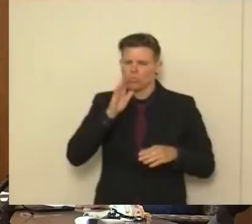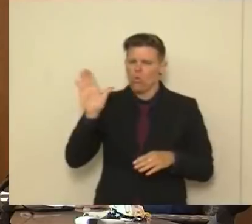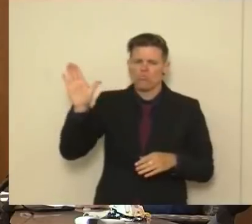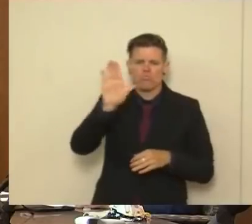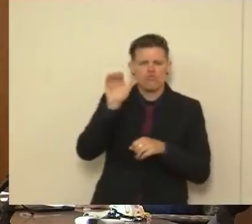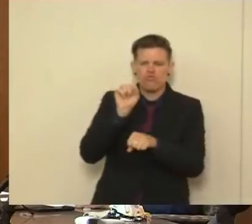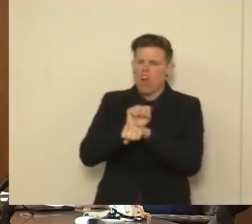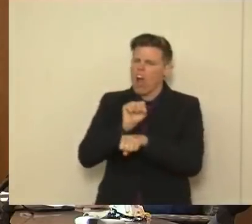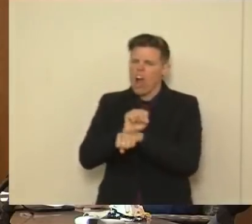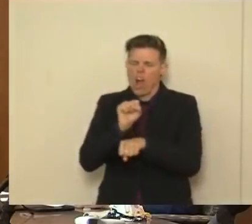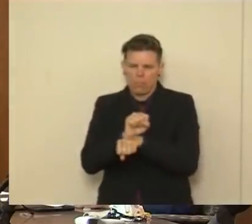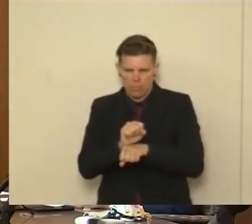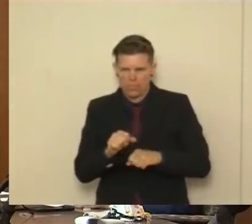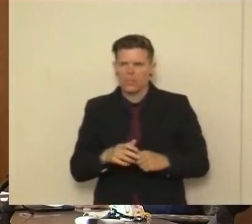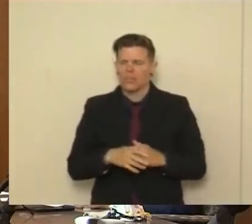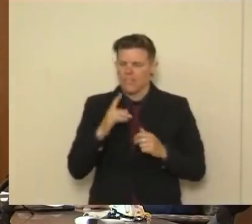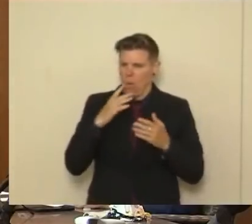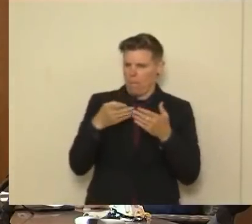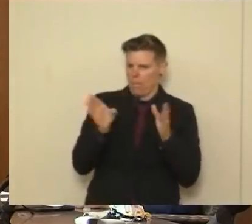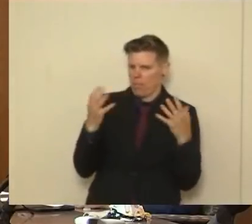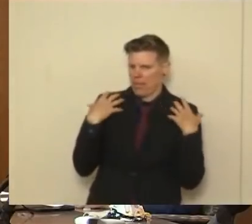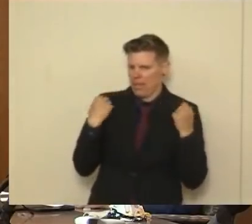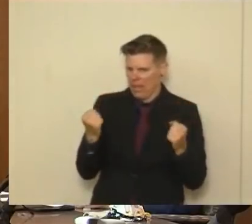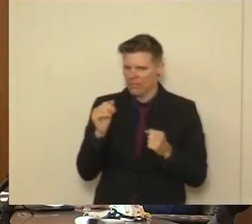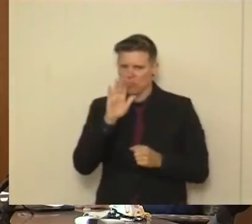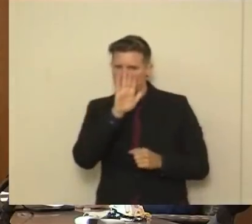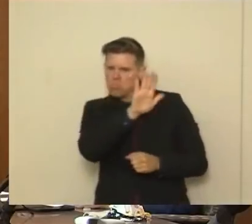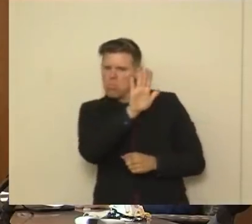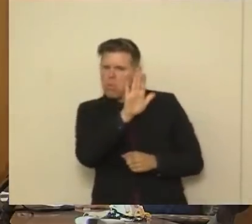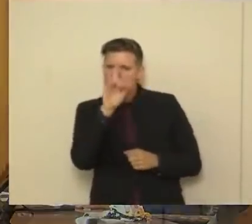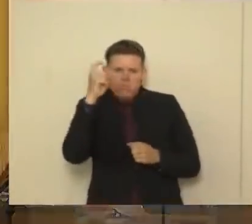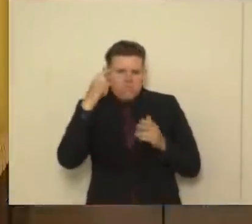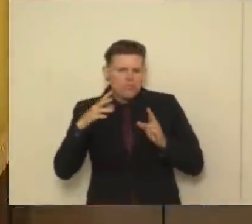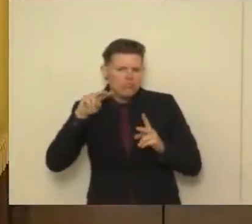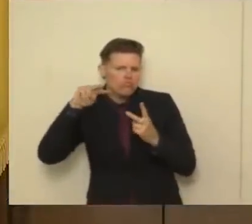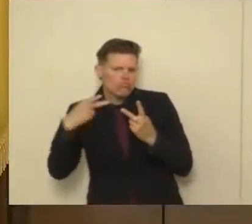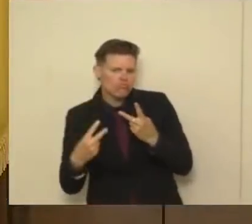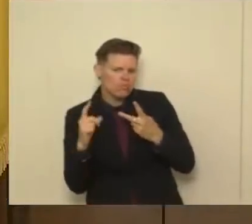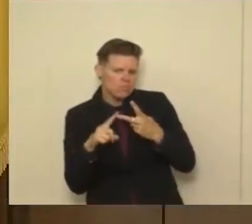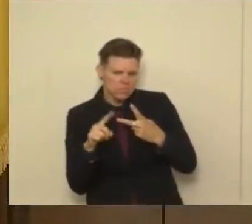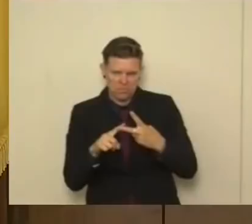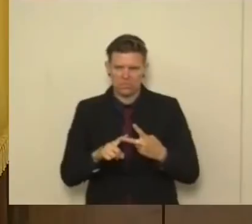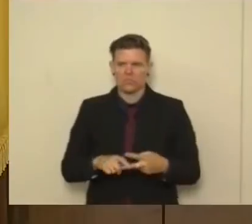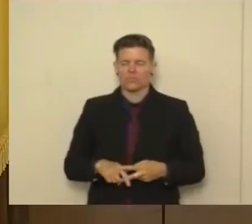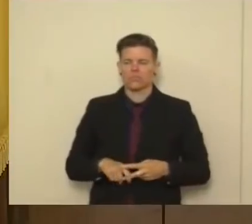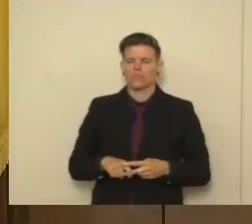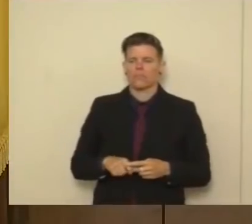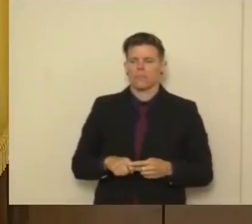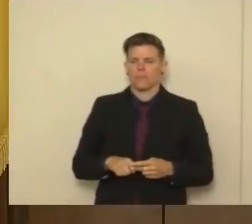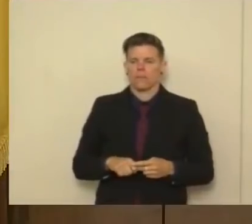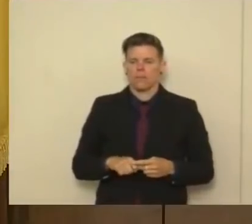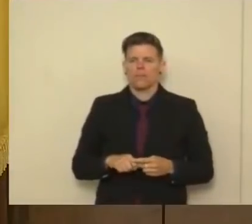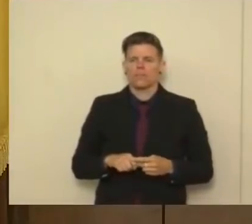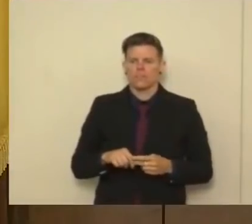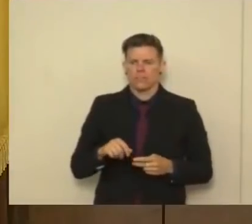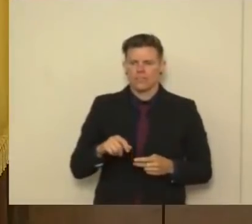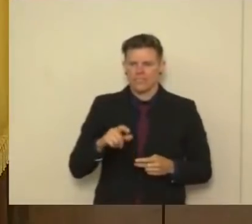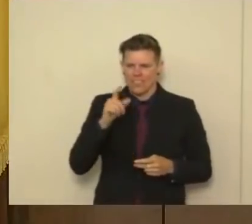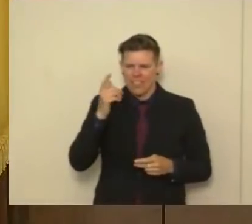health orders. Can you talk a little bit about your view on that? Thanks again. Yeah, thank you, Matt. And shame on you for not watching the whole